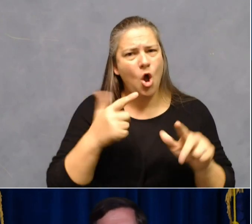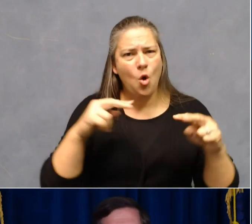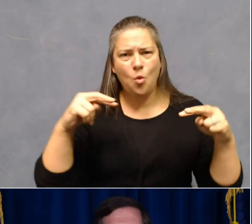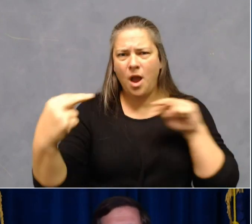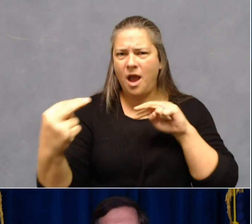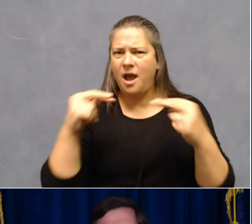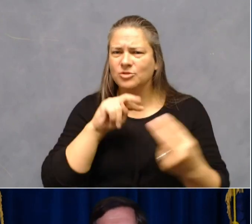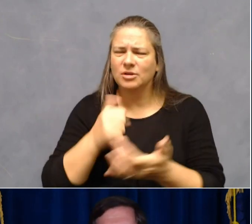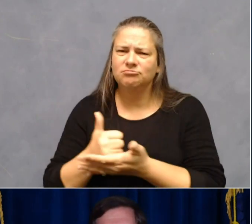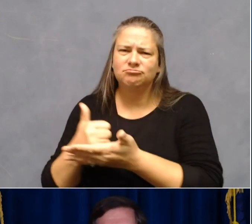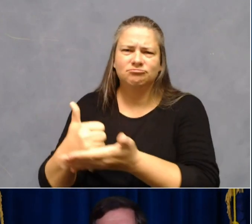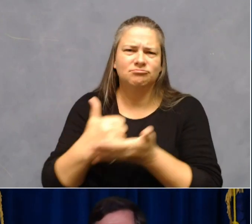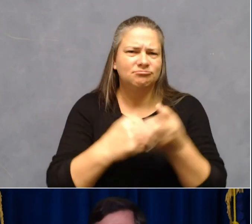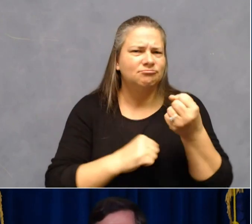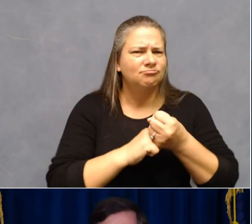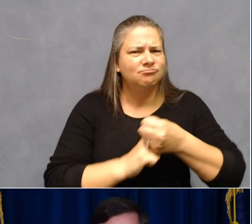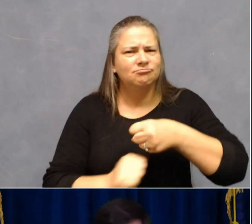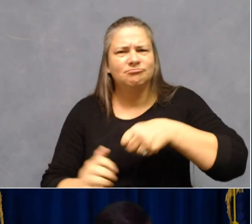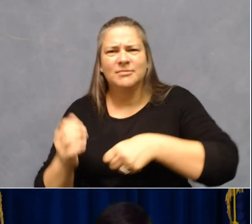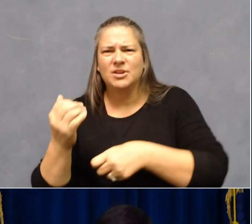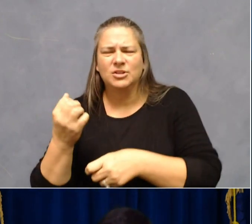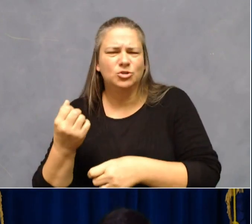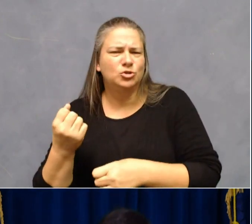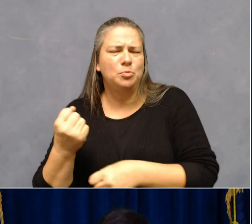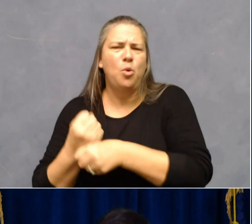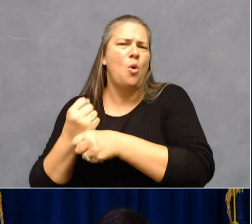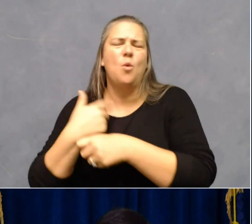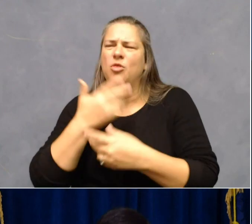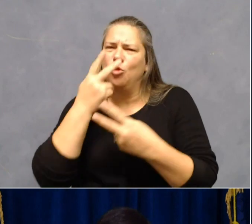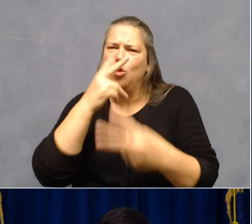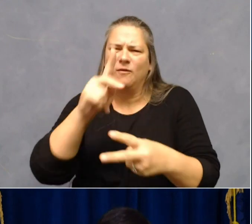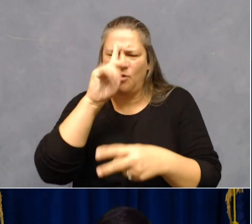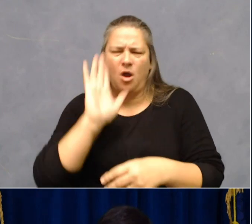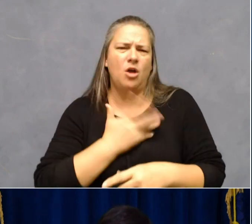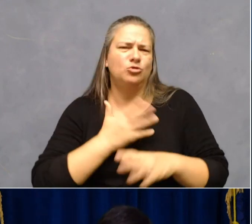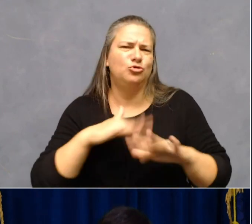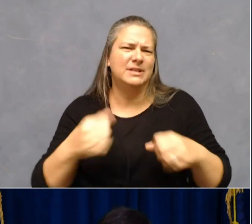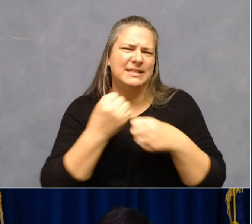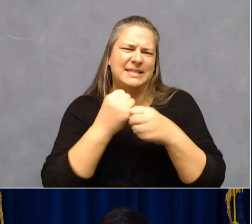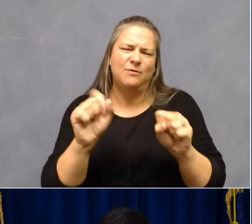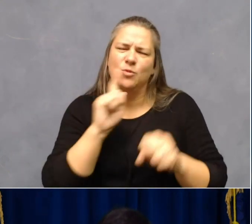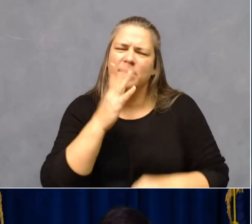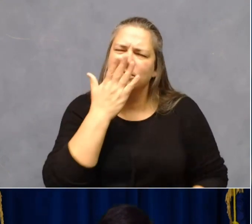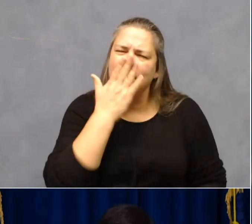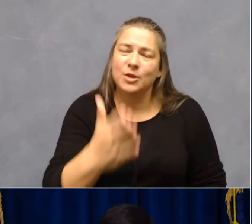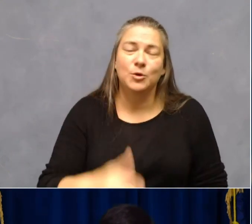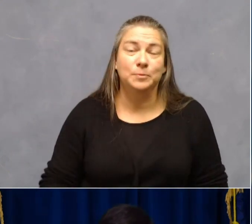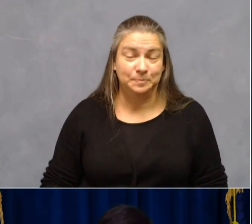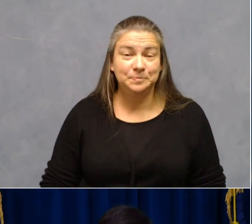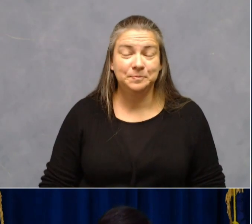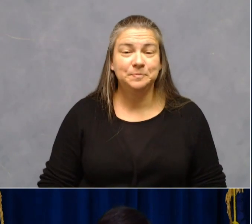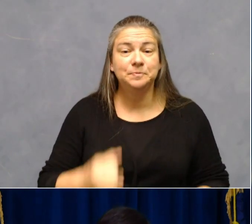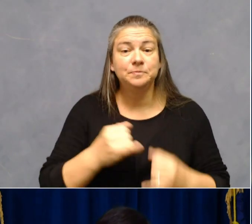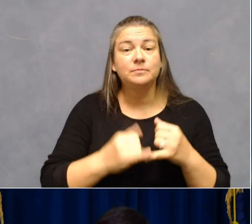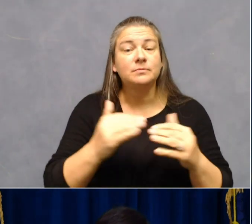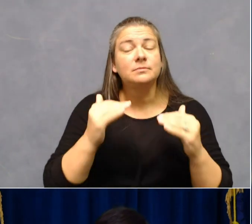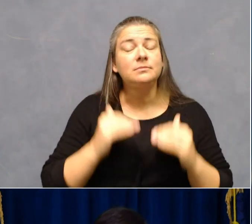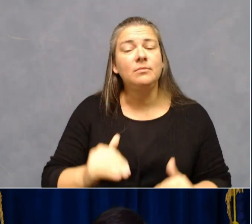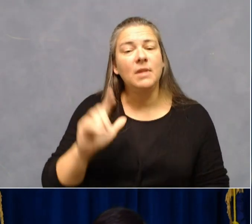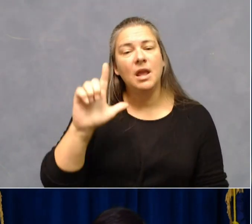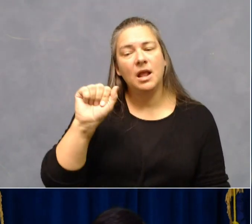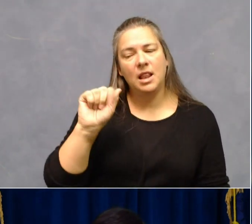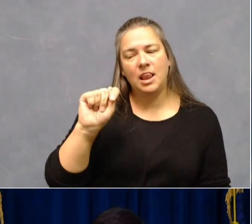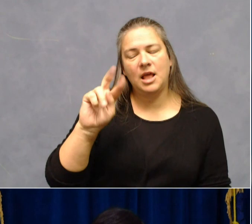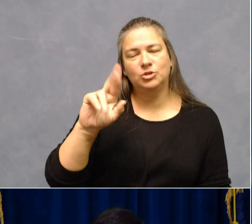this, and you're looking out for our kids' safety. Thank you. Last is Serve Kentucky. This is Latricia, an AmeriCorps